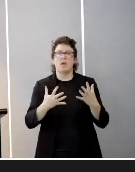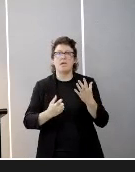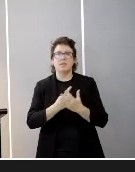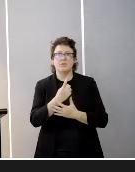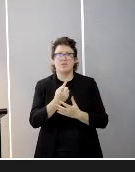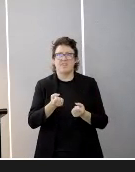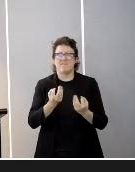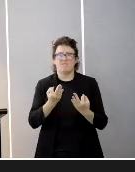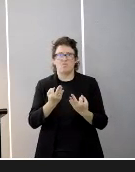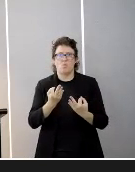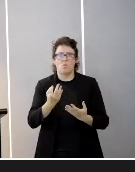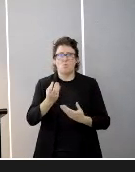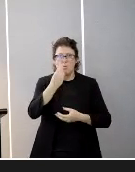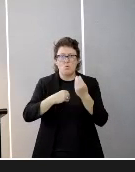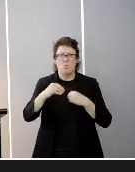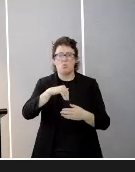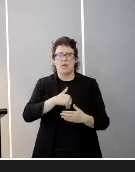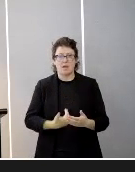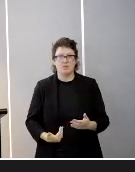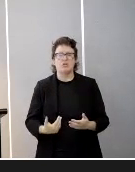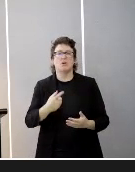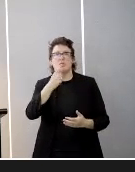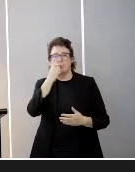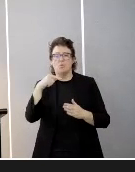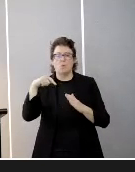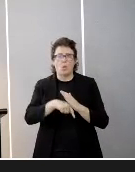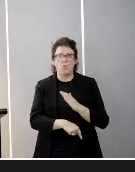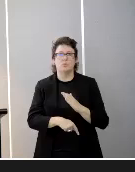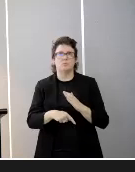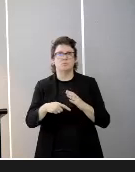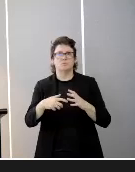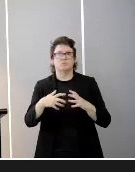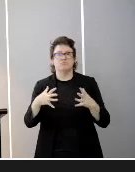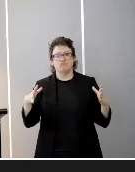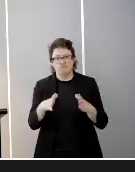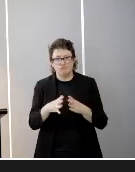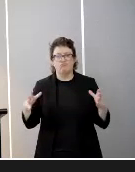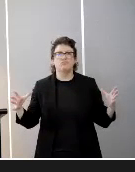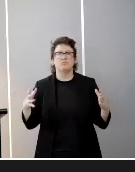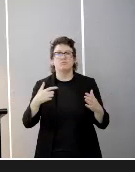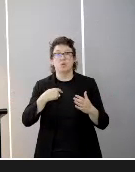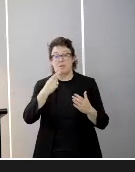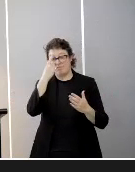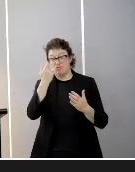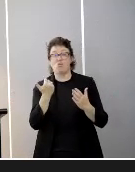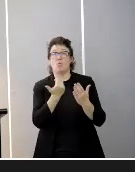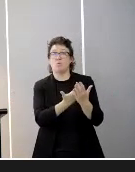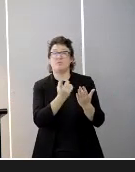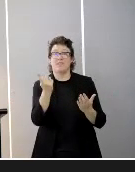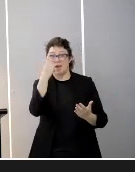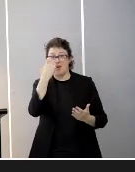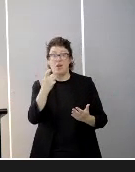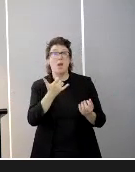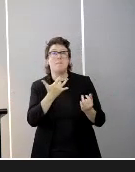have appetite, they're not hungry, or they're losing weight. We kind of see these differences. So this is something we've proposed, and many